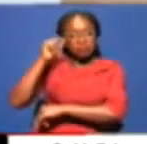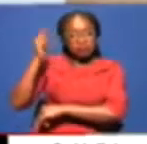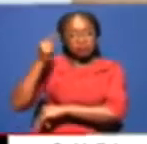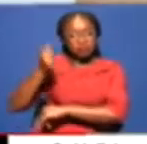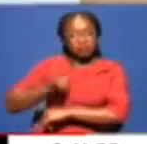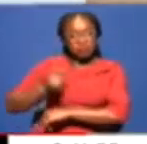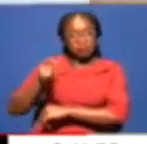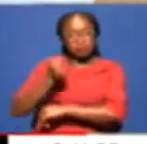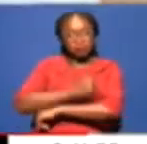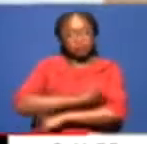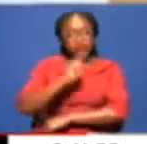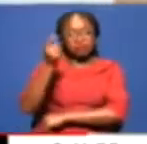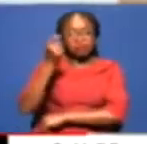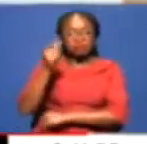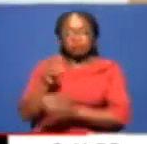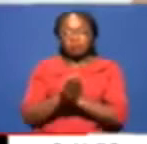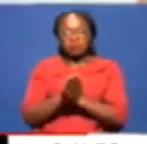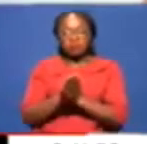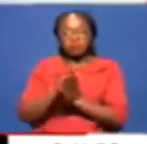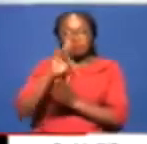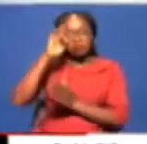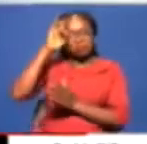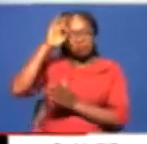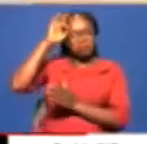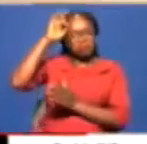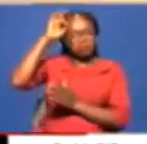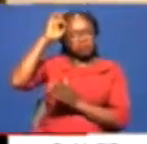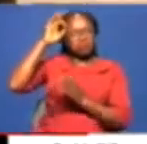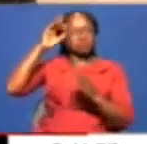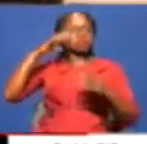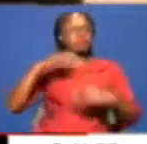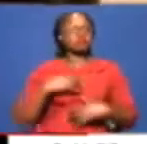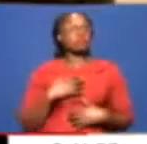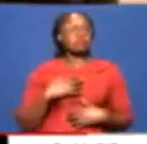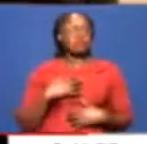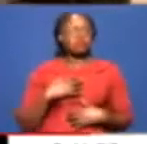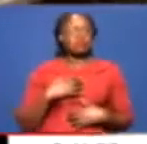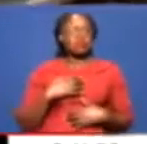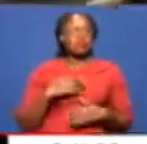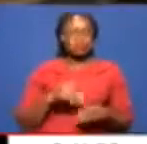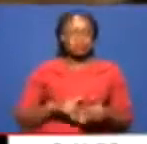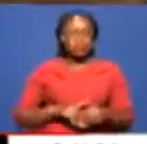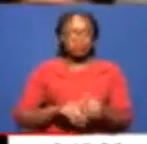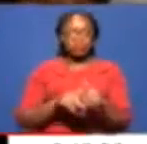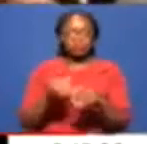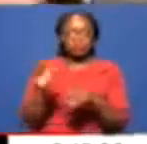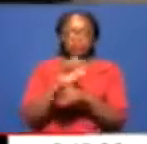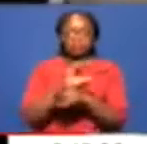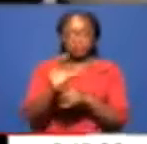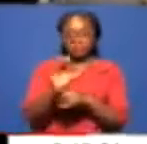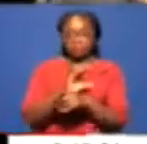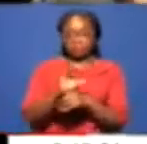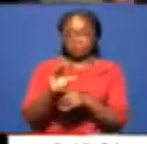Kenya. Richard was originally reluctant to follow his parents' career and instead became a safari guide.